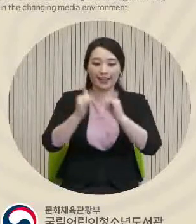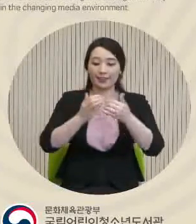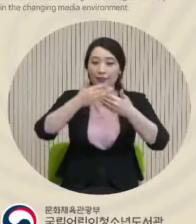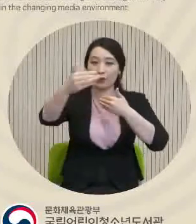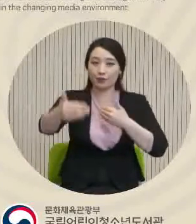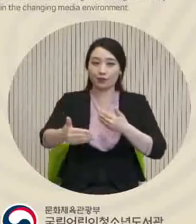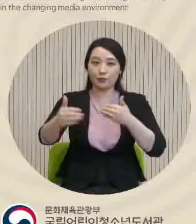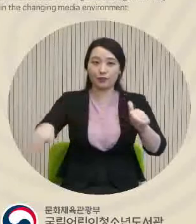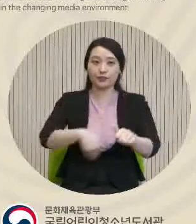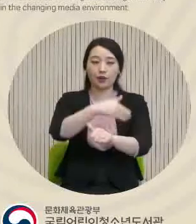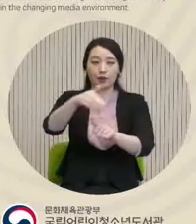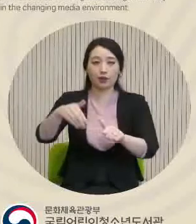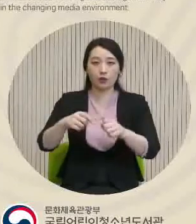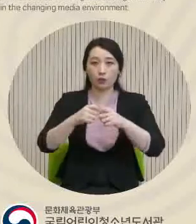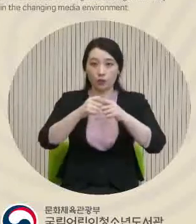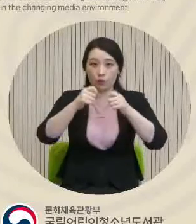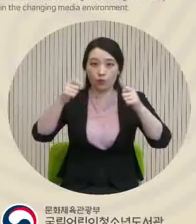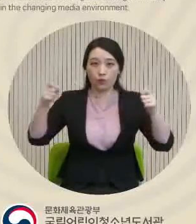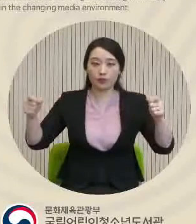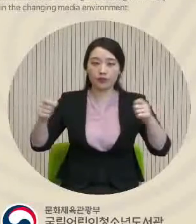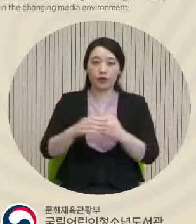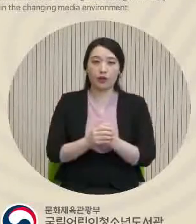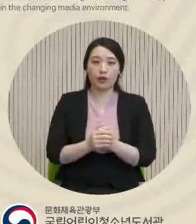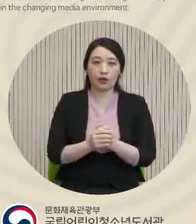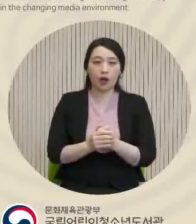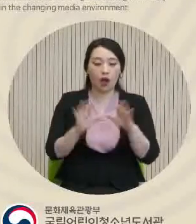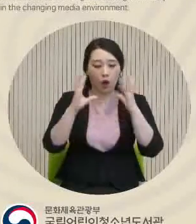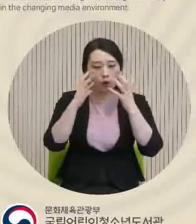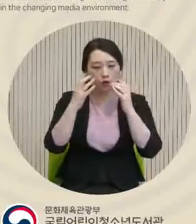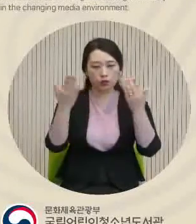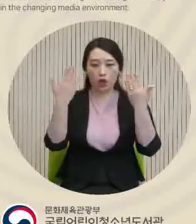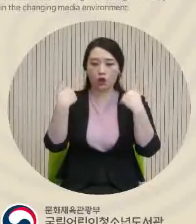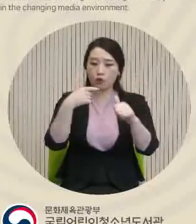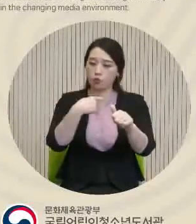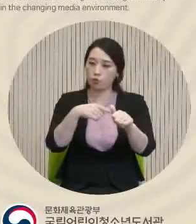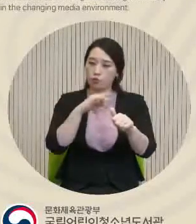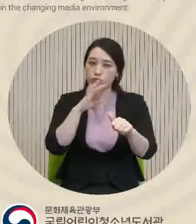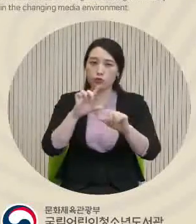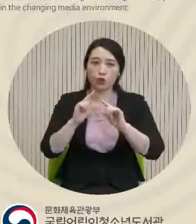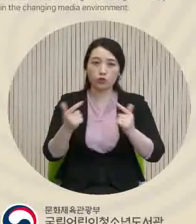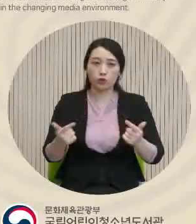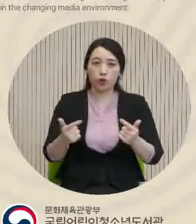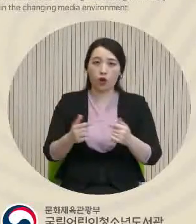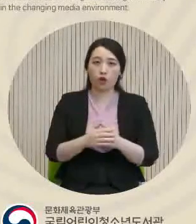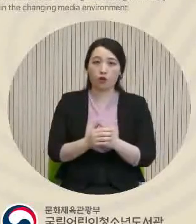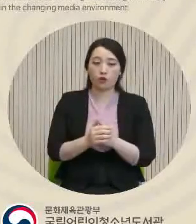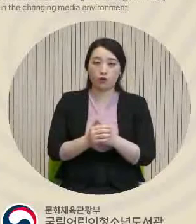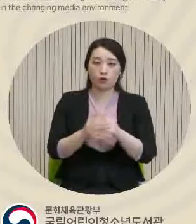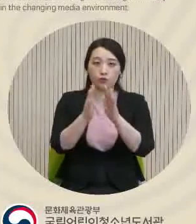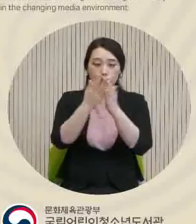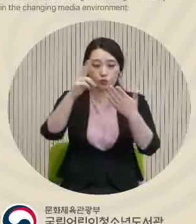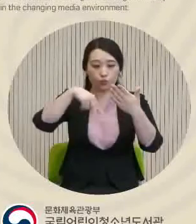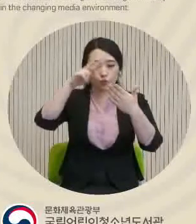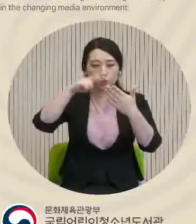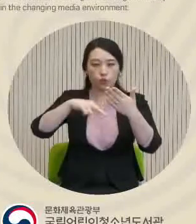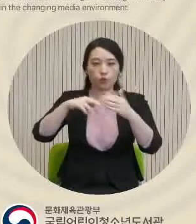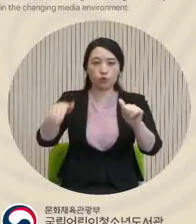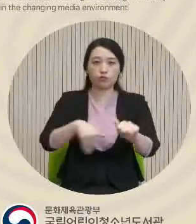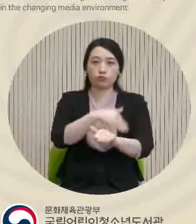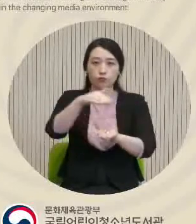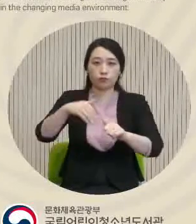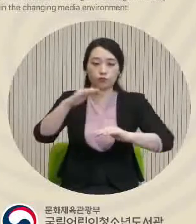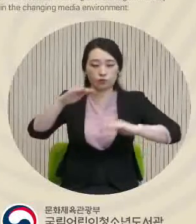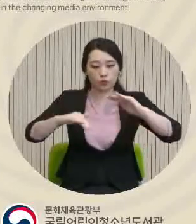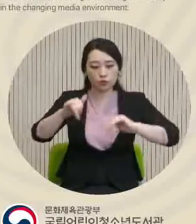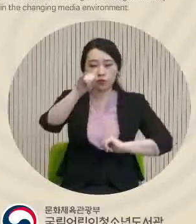of the children. And because of the prolonged pandemic situations, it has widened gap in children's reading